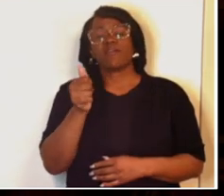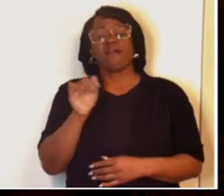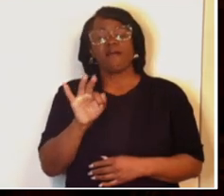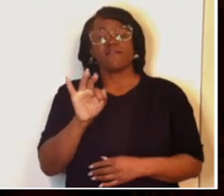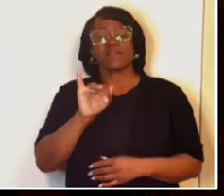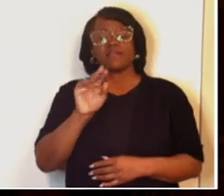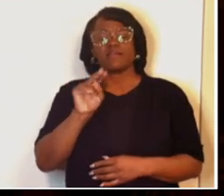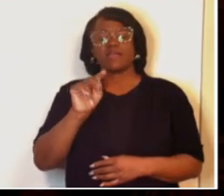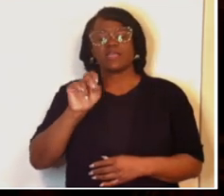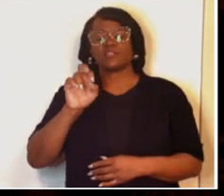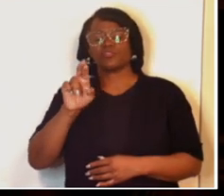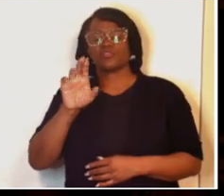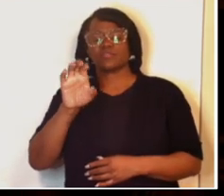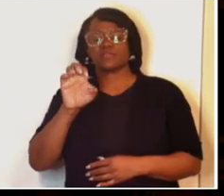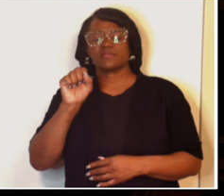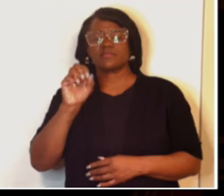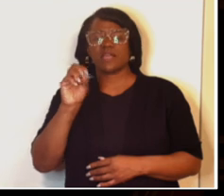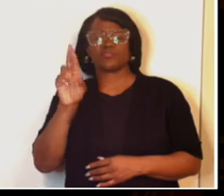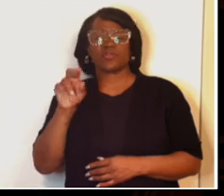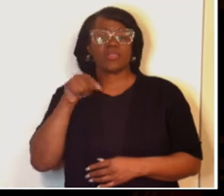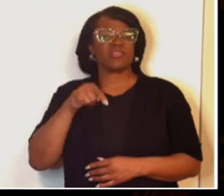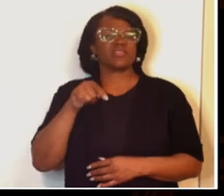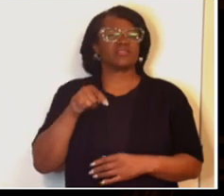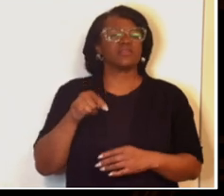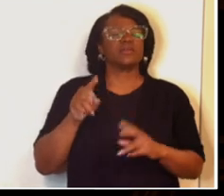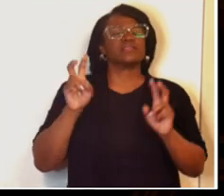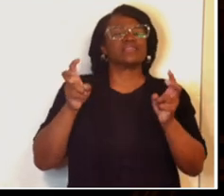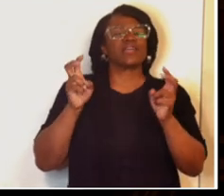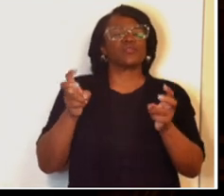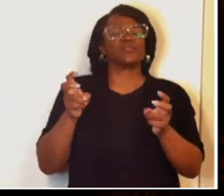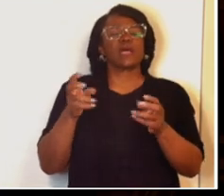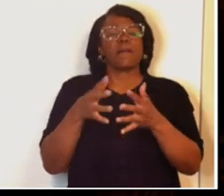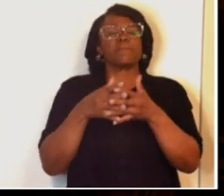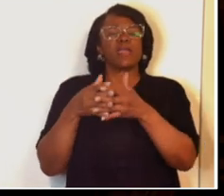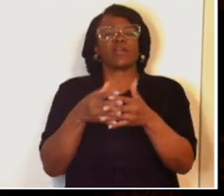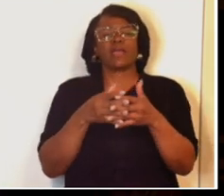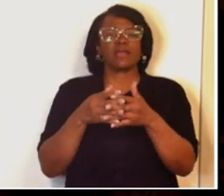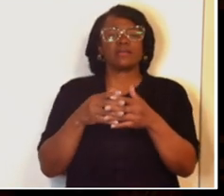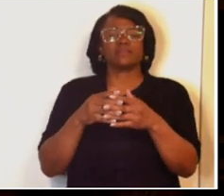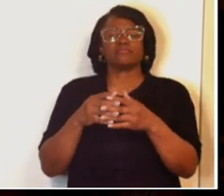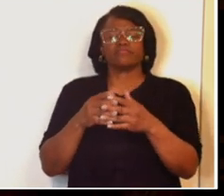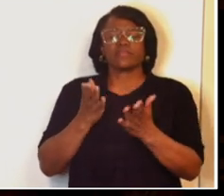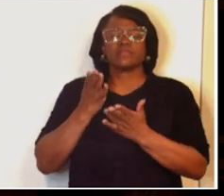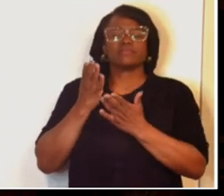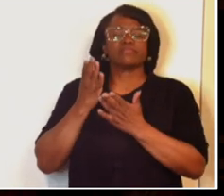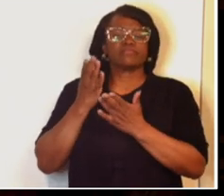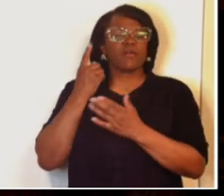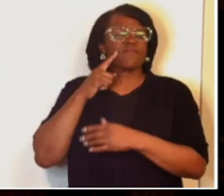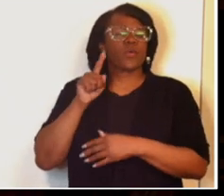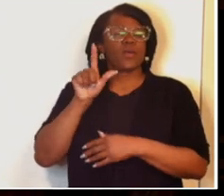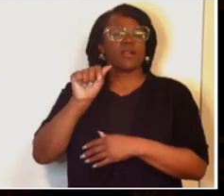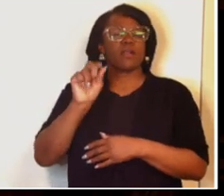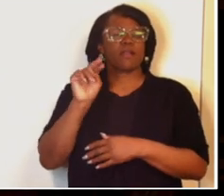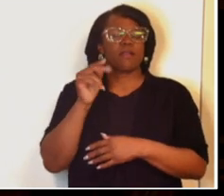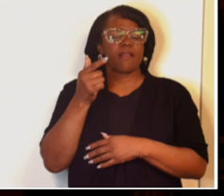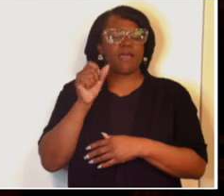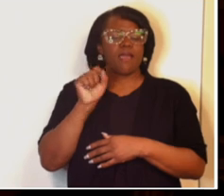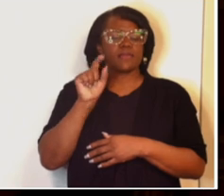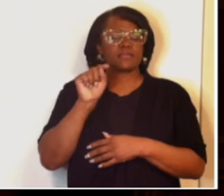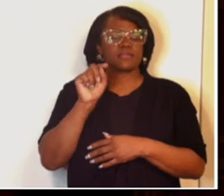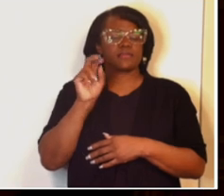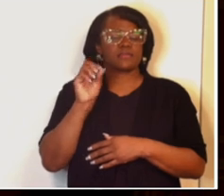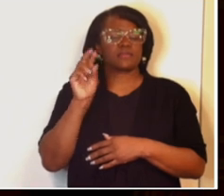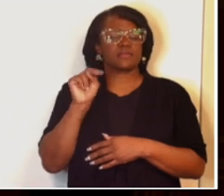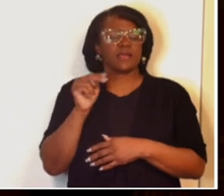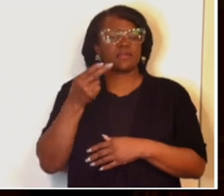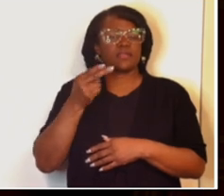titled America and is dedicated to Langston Hughes. I think I may know a little about your dreams,